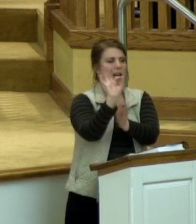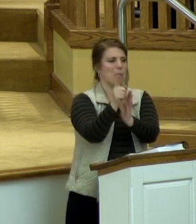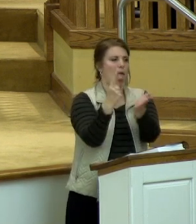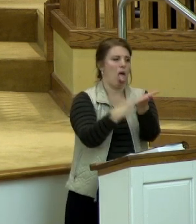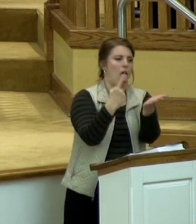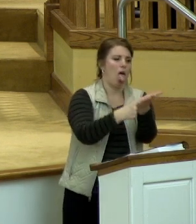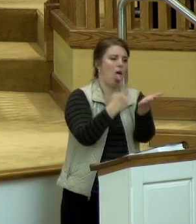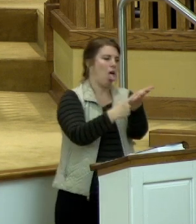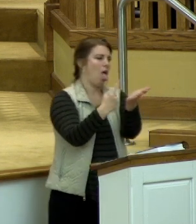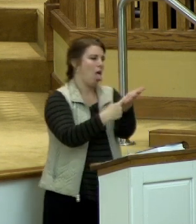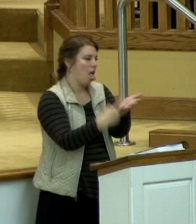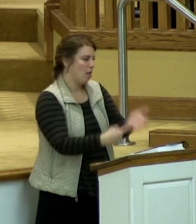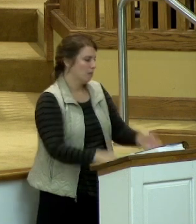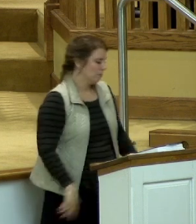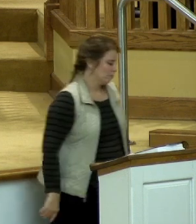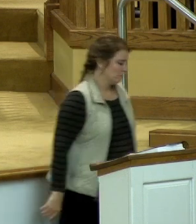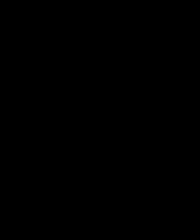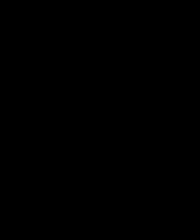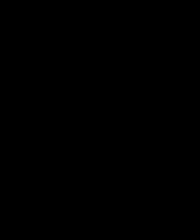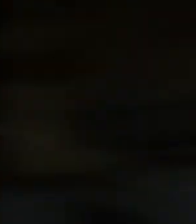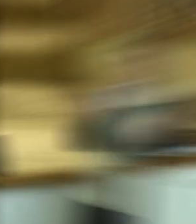ahead.